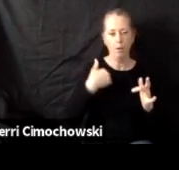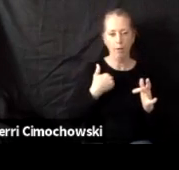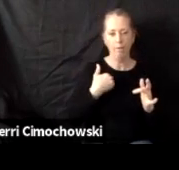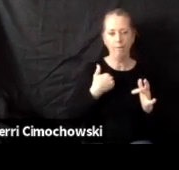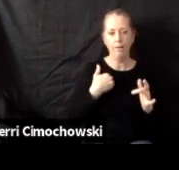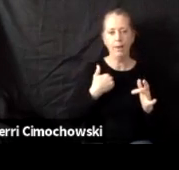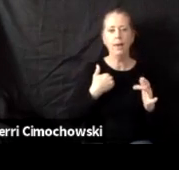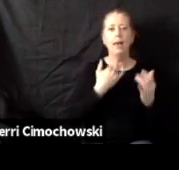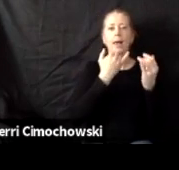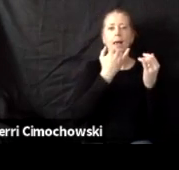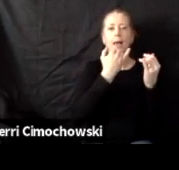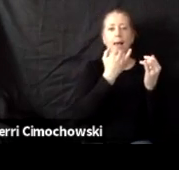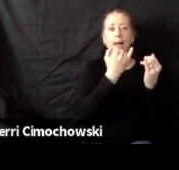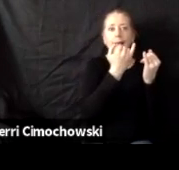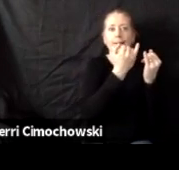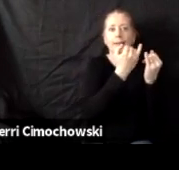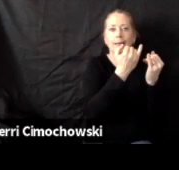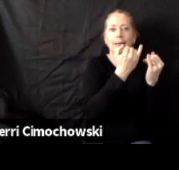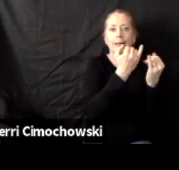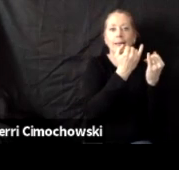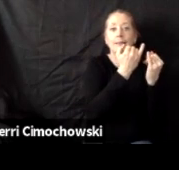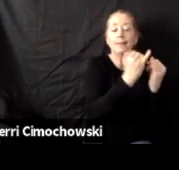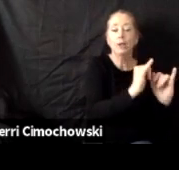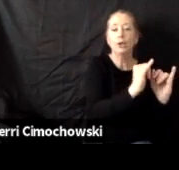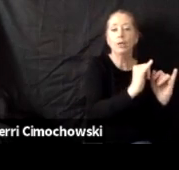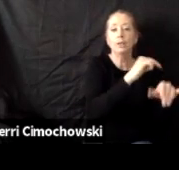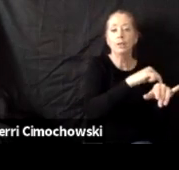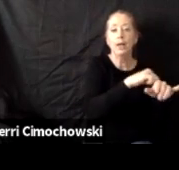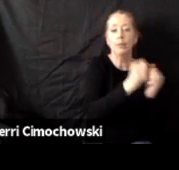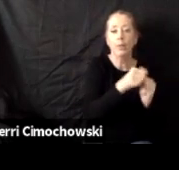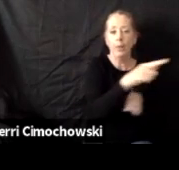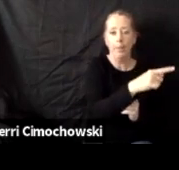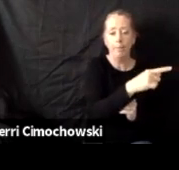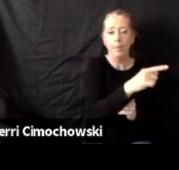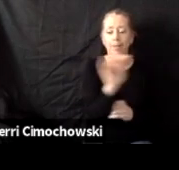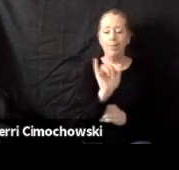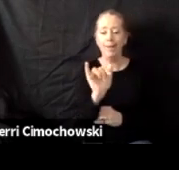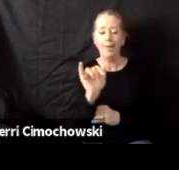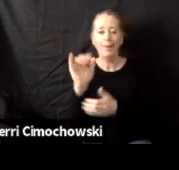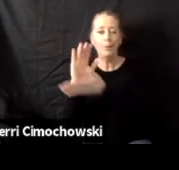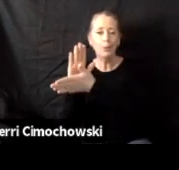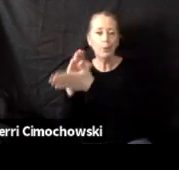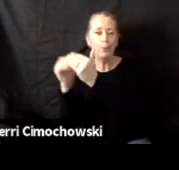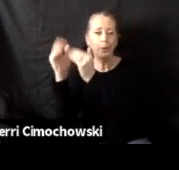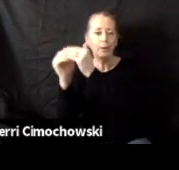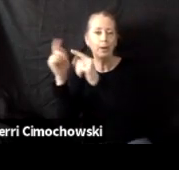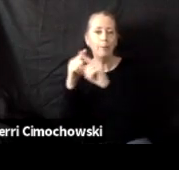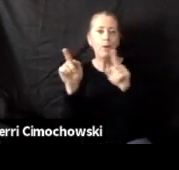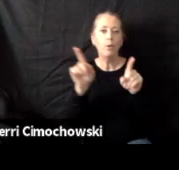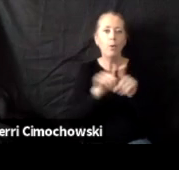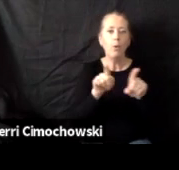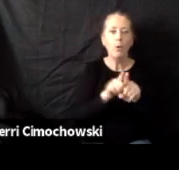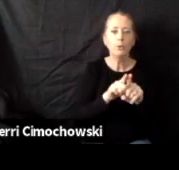synchronous time with students, just like they would have in a brick and mortar school, with also then some asynchronous opportunities for students to